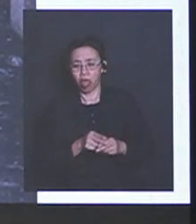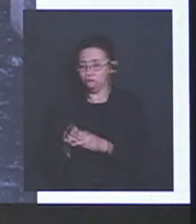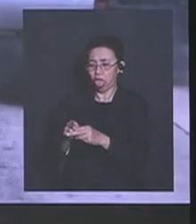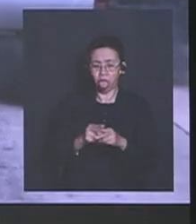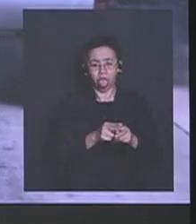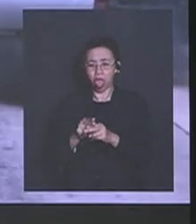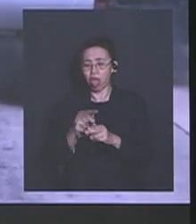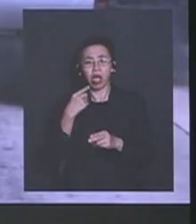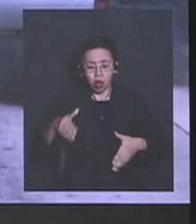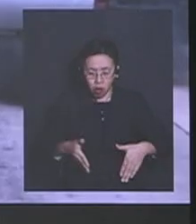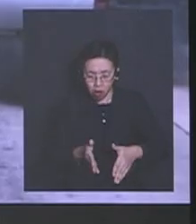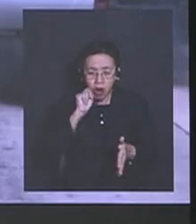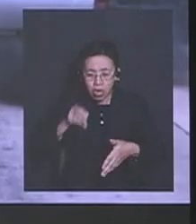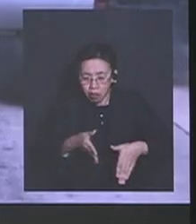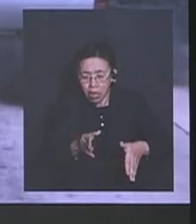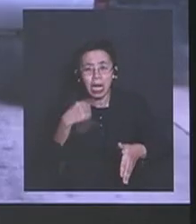this.